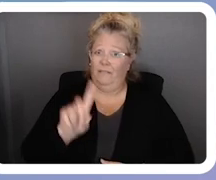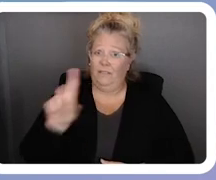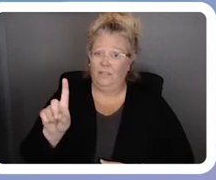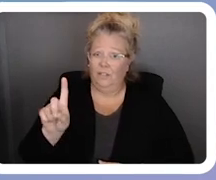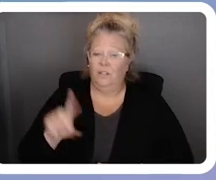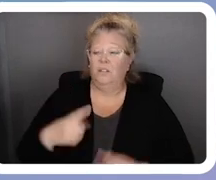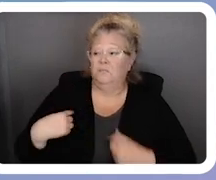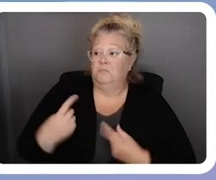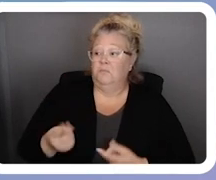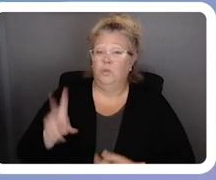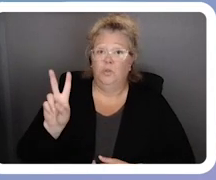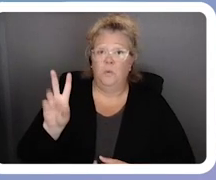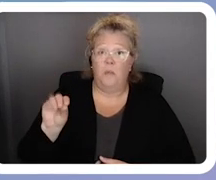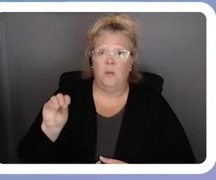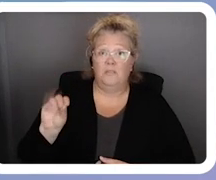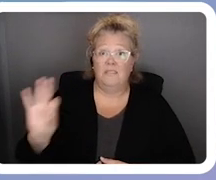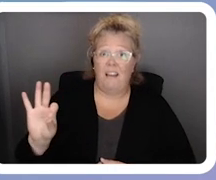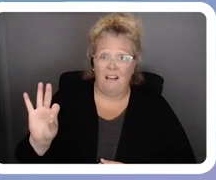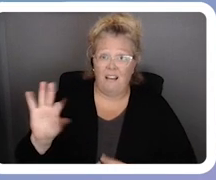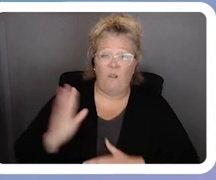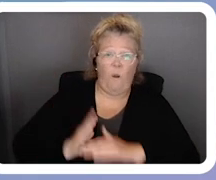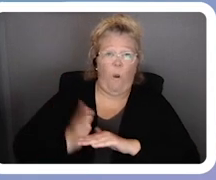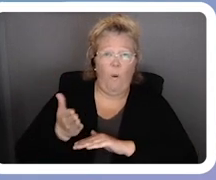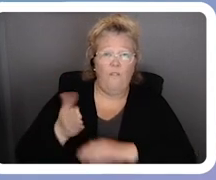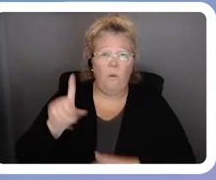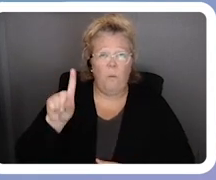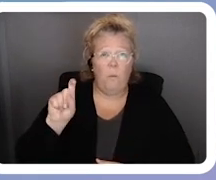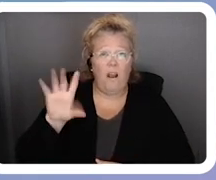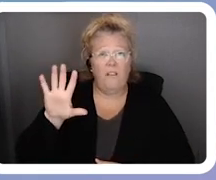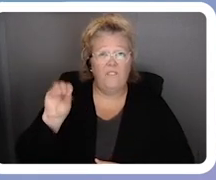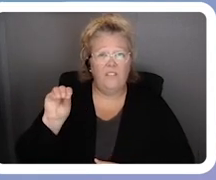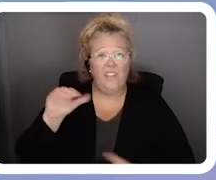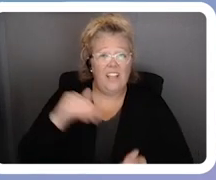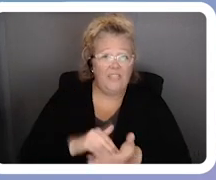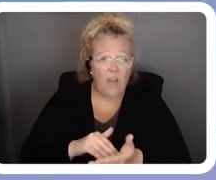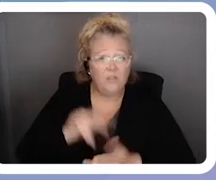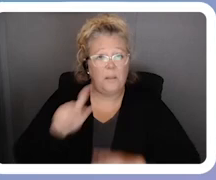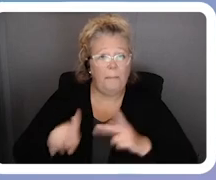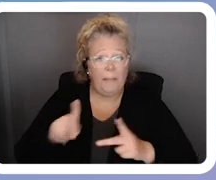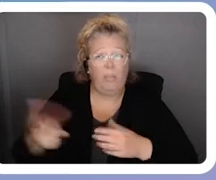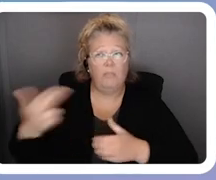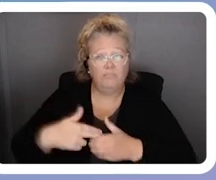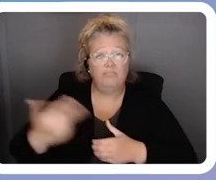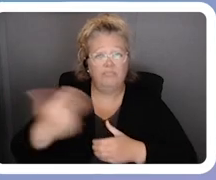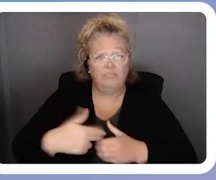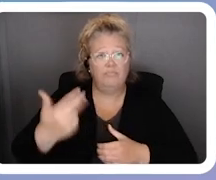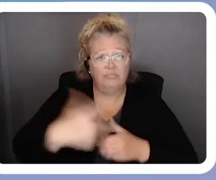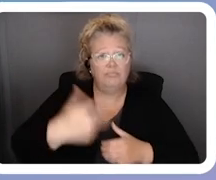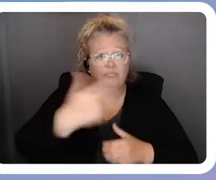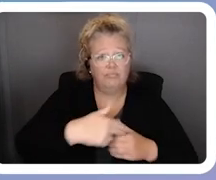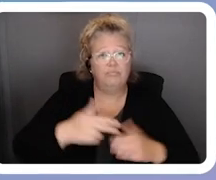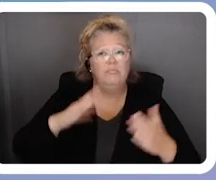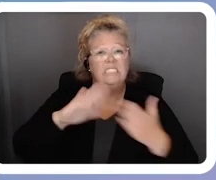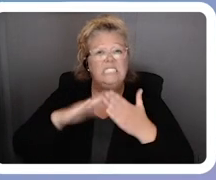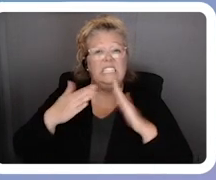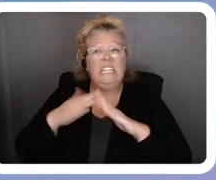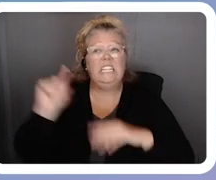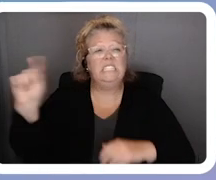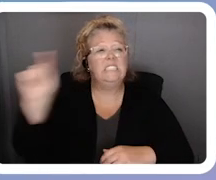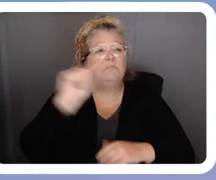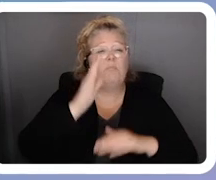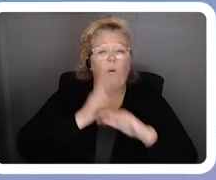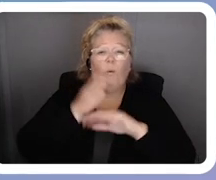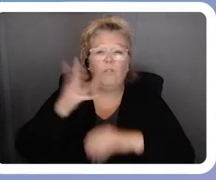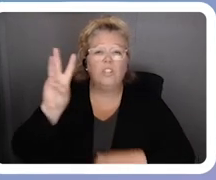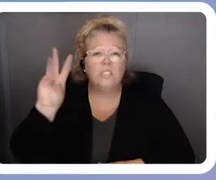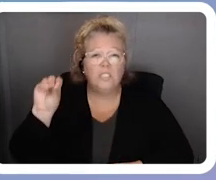disabilities. Since 2009, more than 150,000 participants in 60 cities have walked to raise awareness